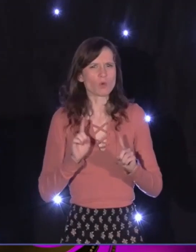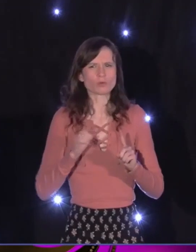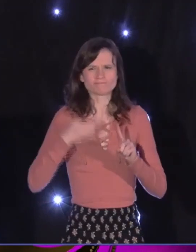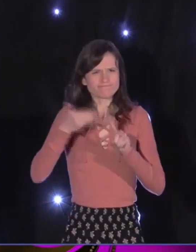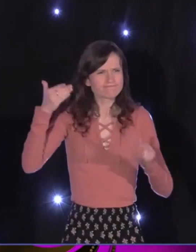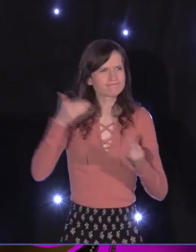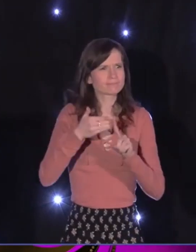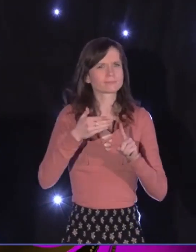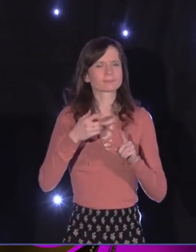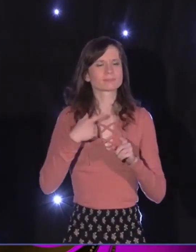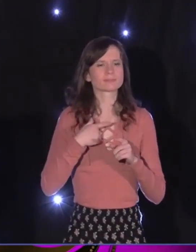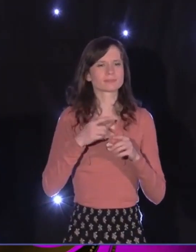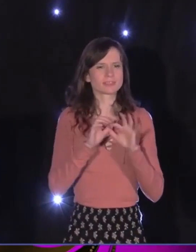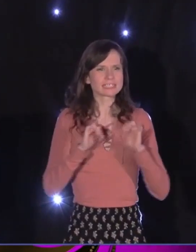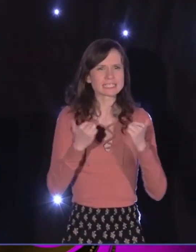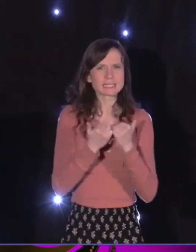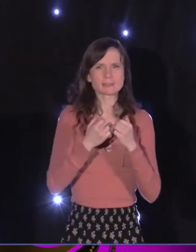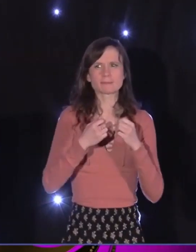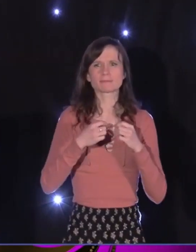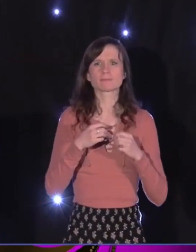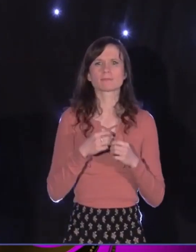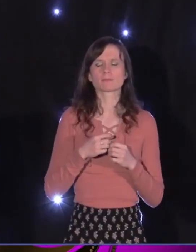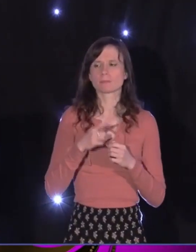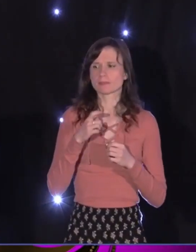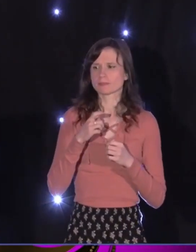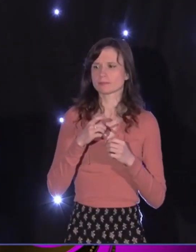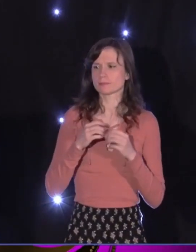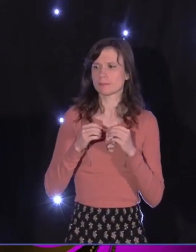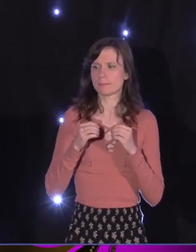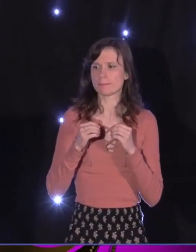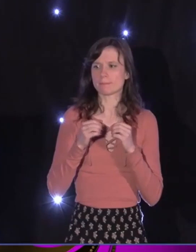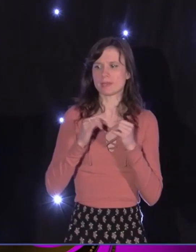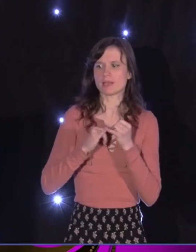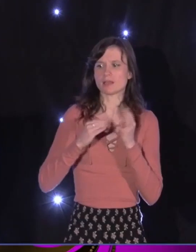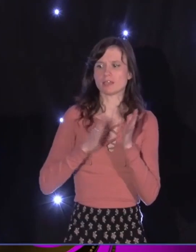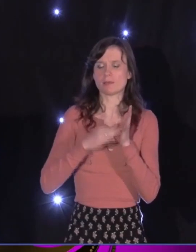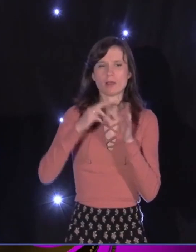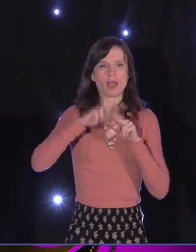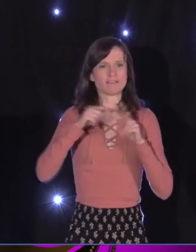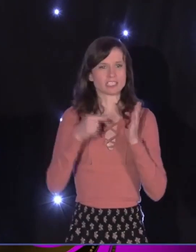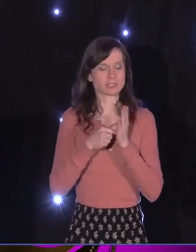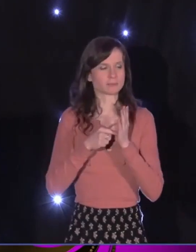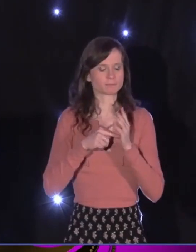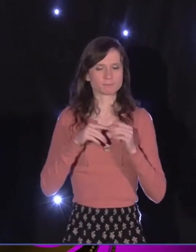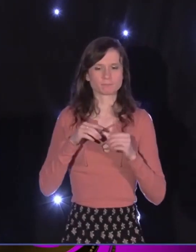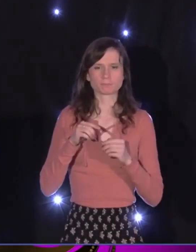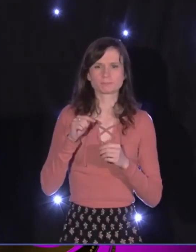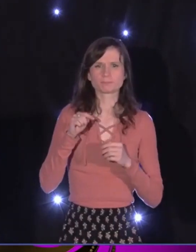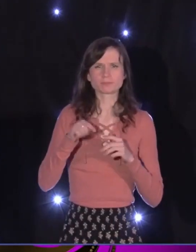Team BSMHFT and achievements tonight. Jazz and I are here to present